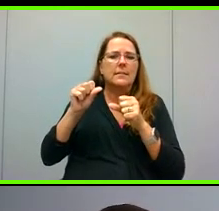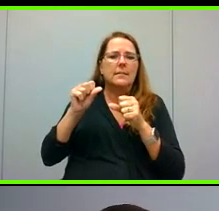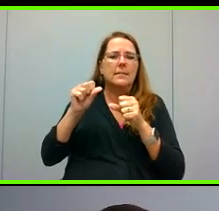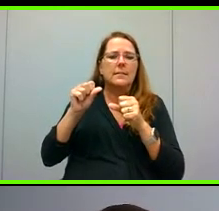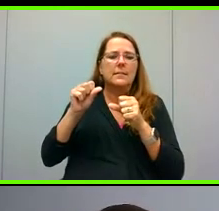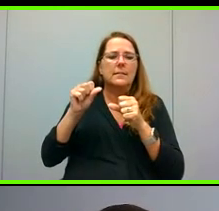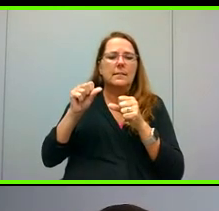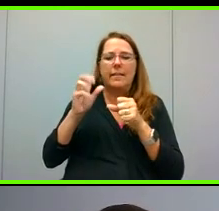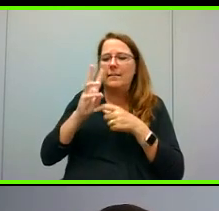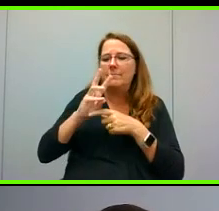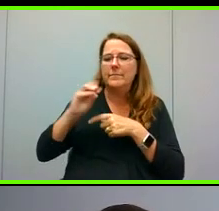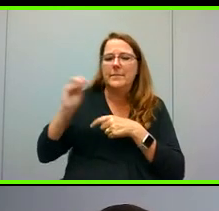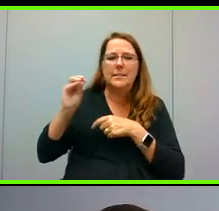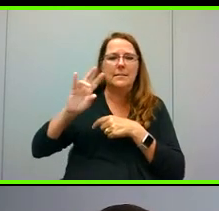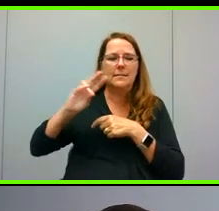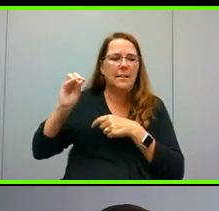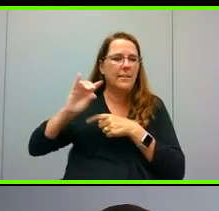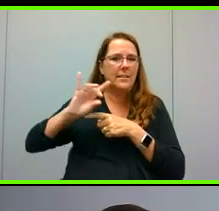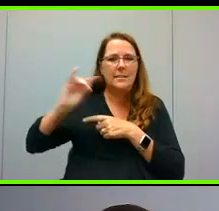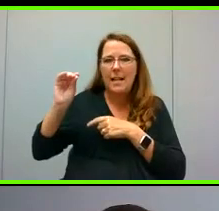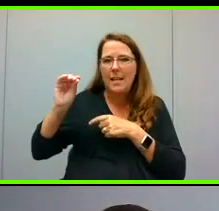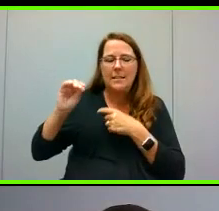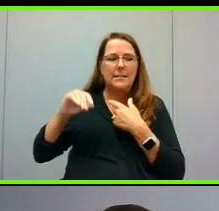led to the ADA. So